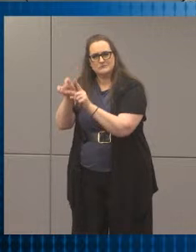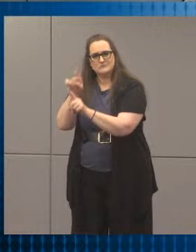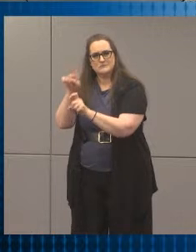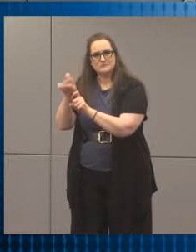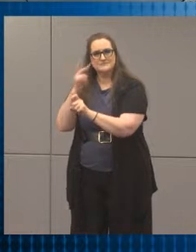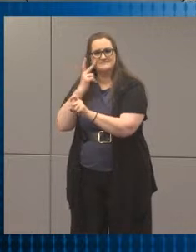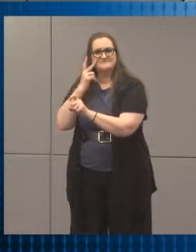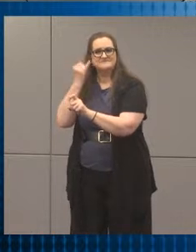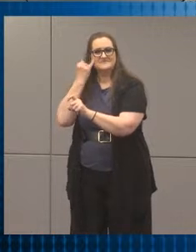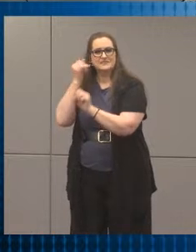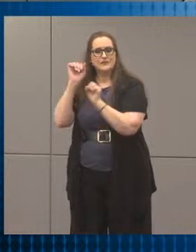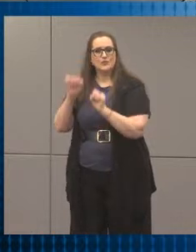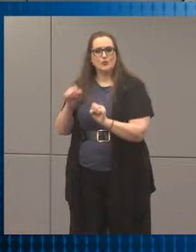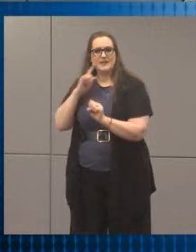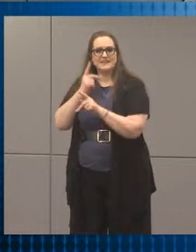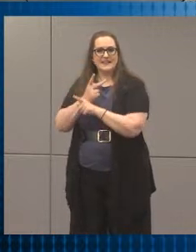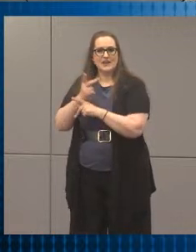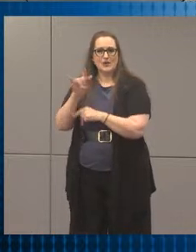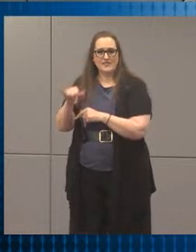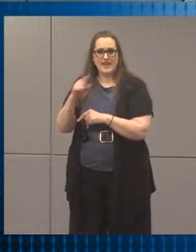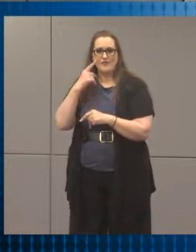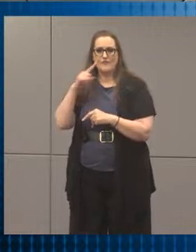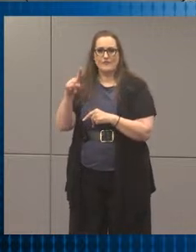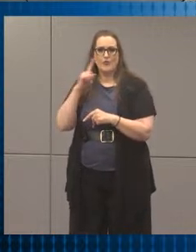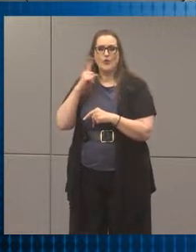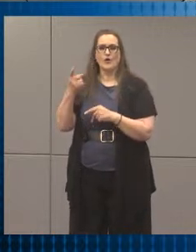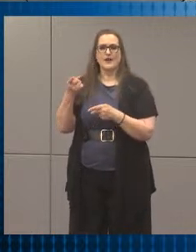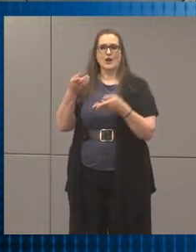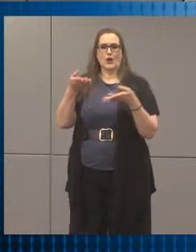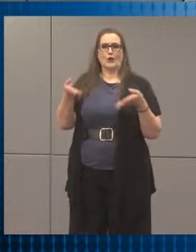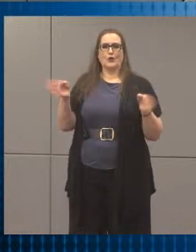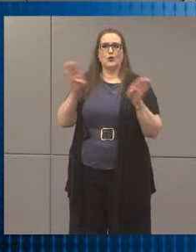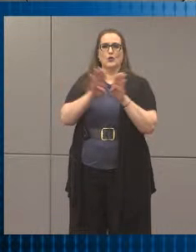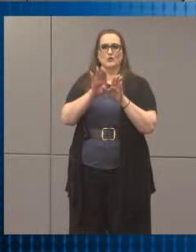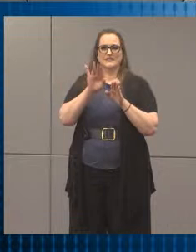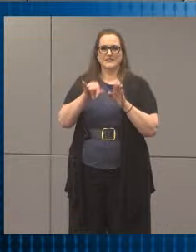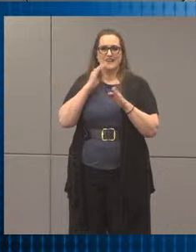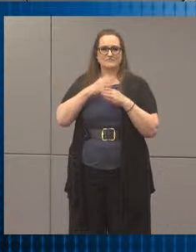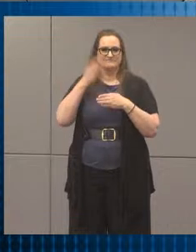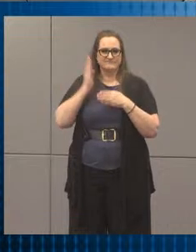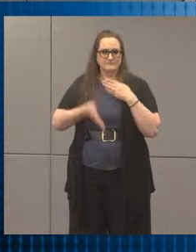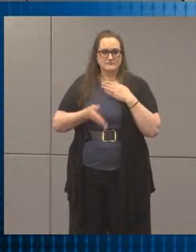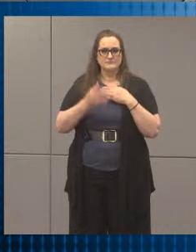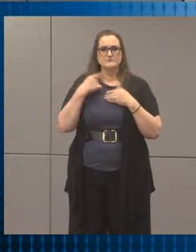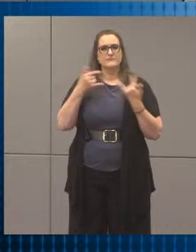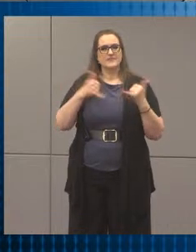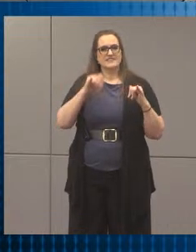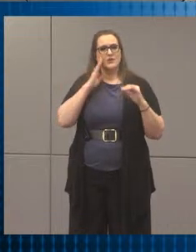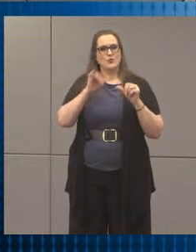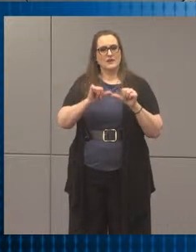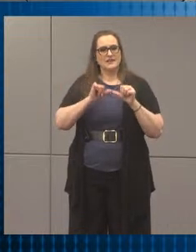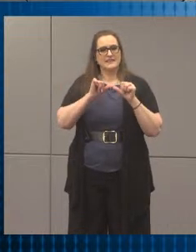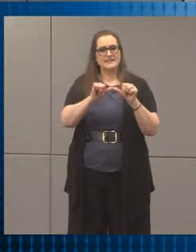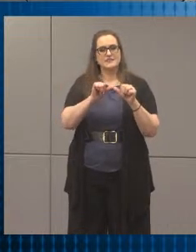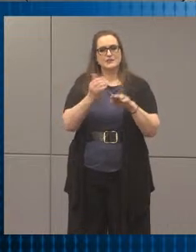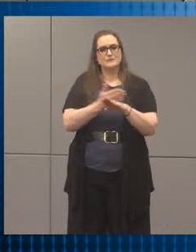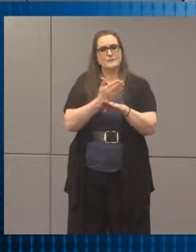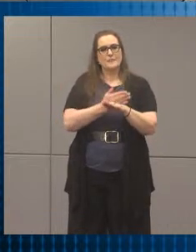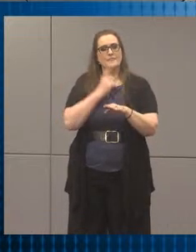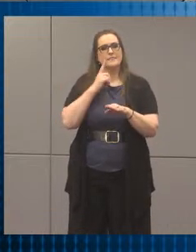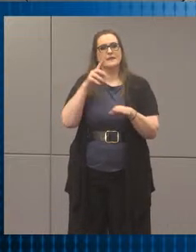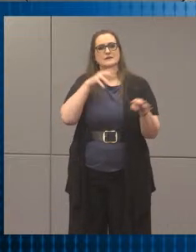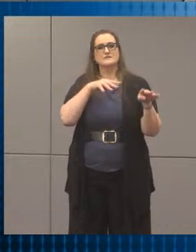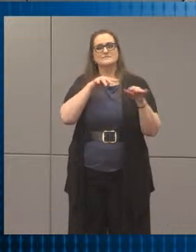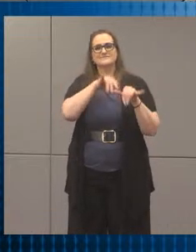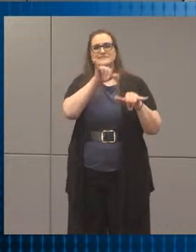see if we can take care of that as far as closing those out. We're still going to continue to maintain a presence